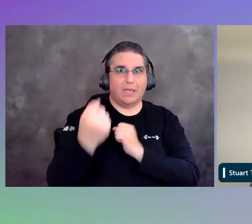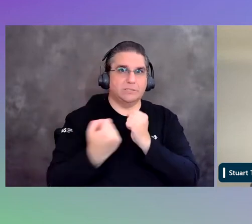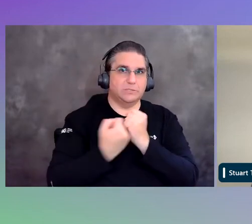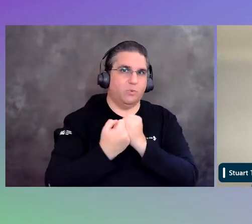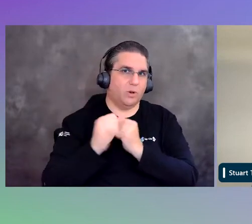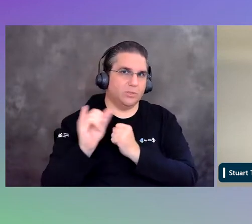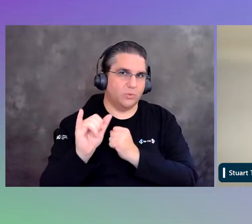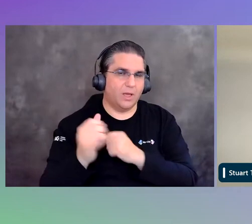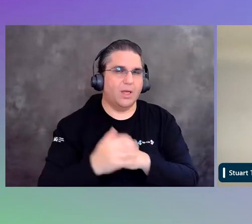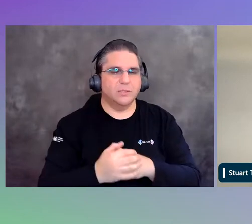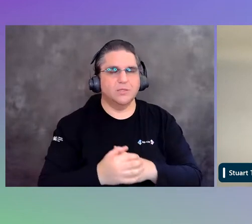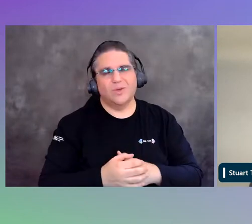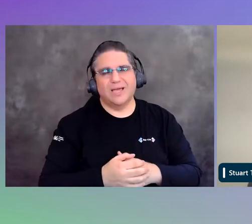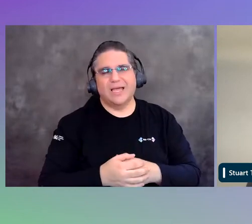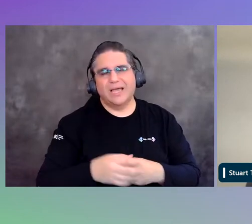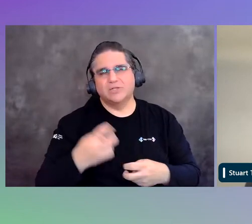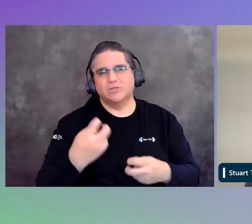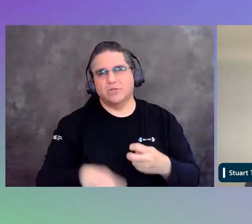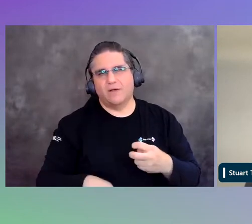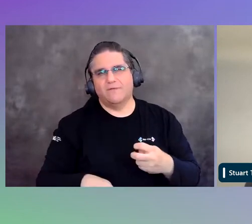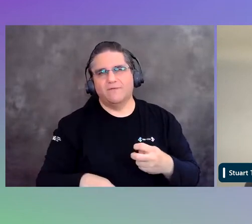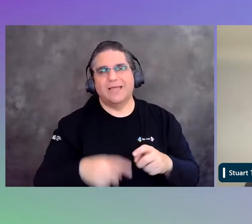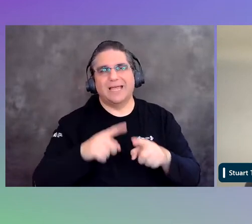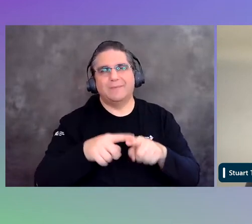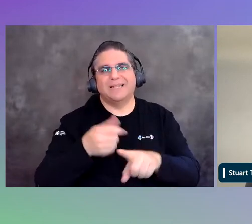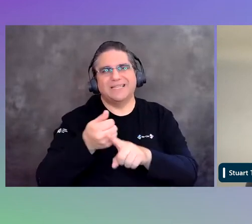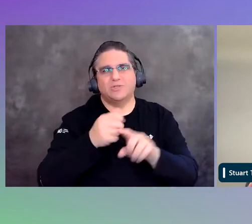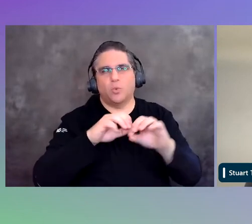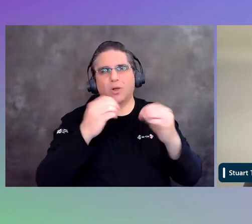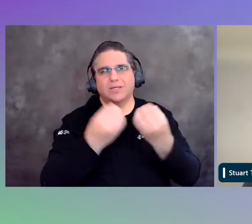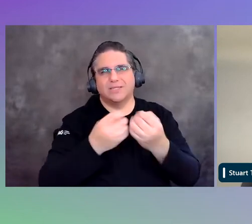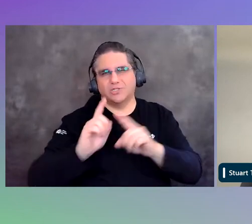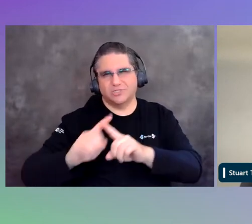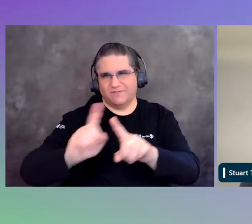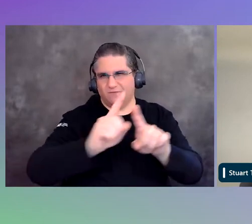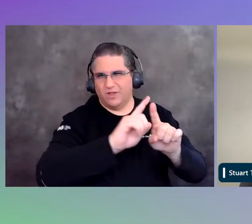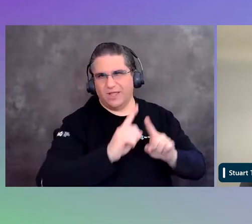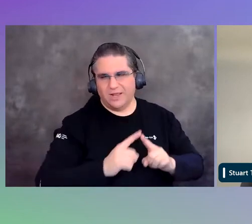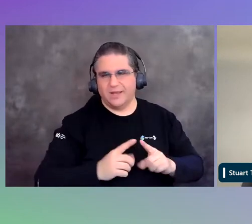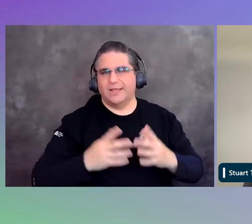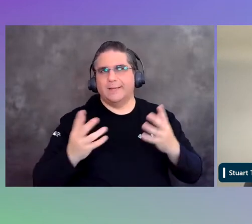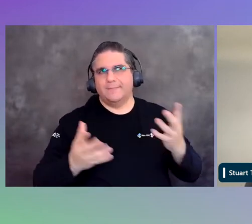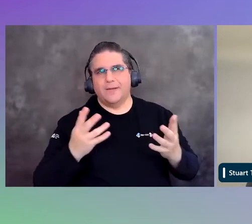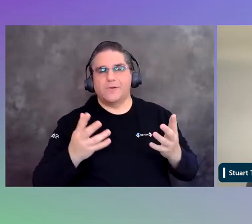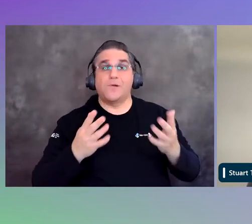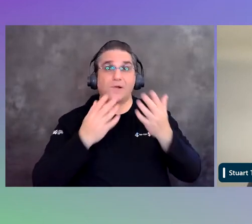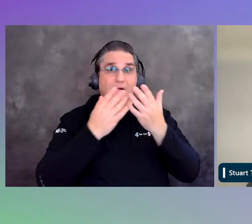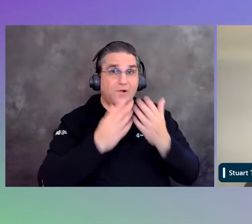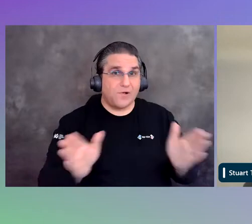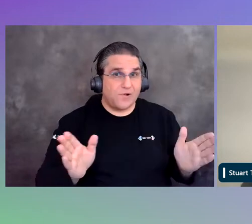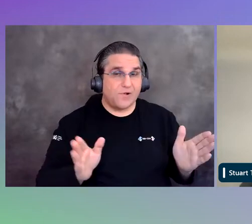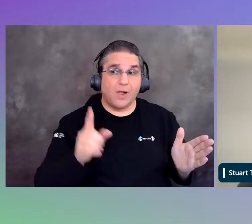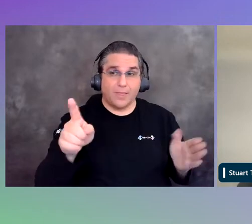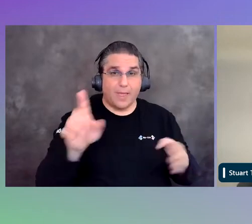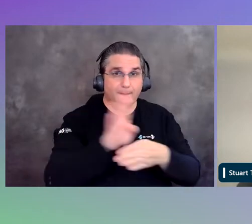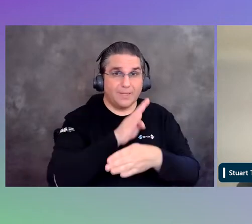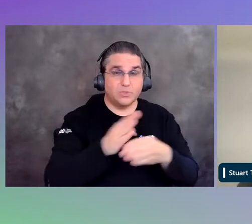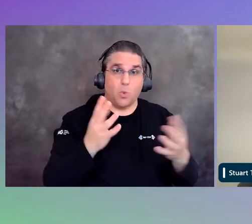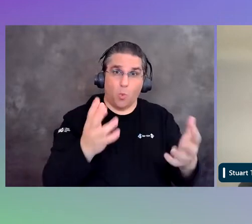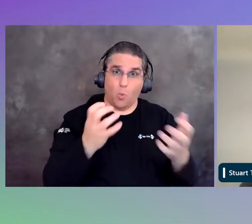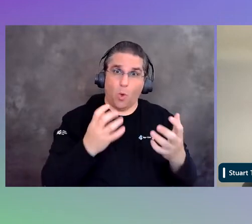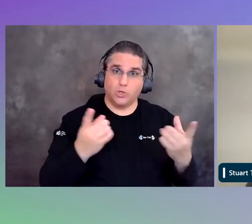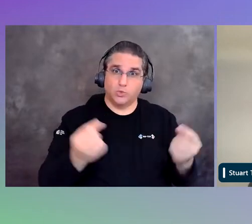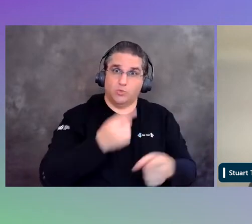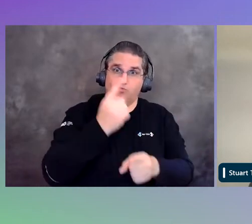it can be tricky. It depends on the organization, but generally, I find the businesses just do want to do the right thing and they not understand about